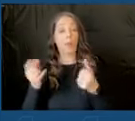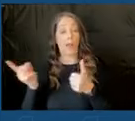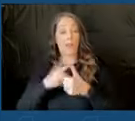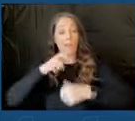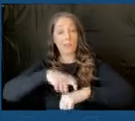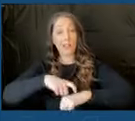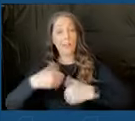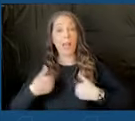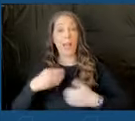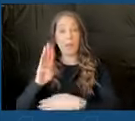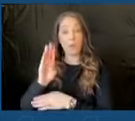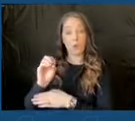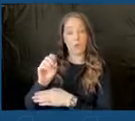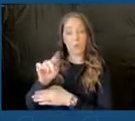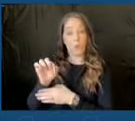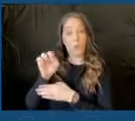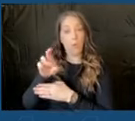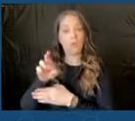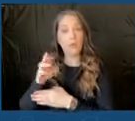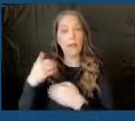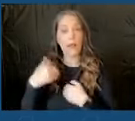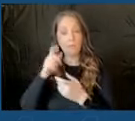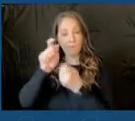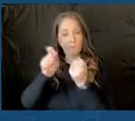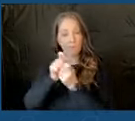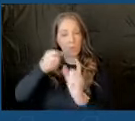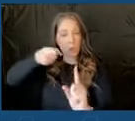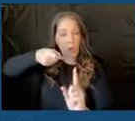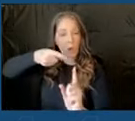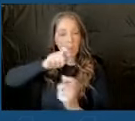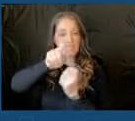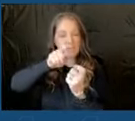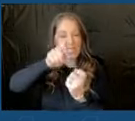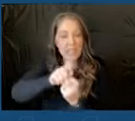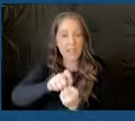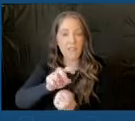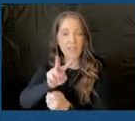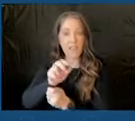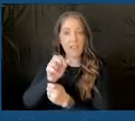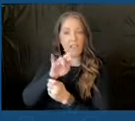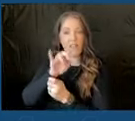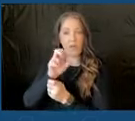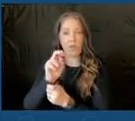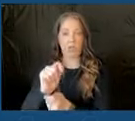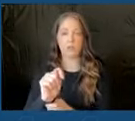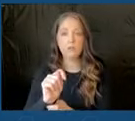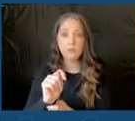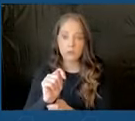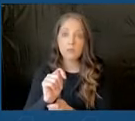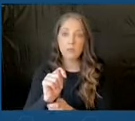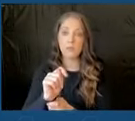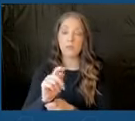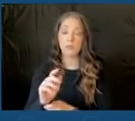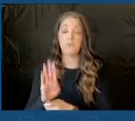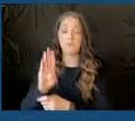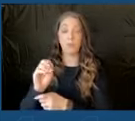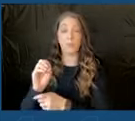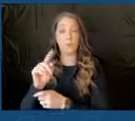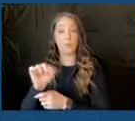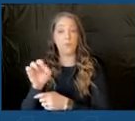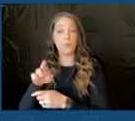that are target-specific variants. We haven't had that before. These boosters that we'll be talking about today and now be